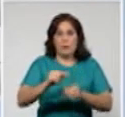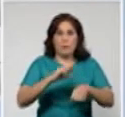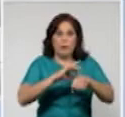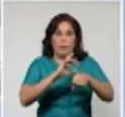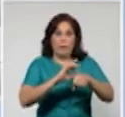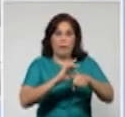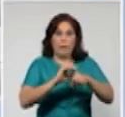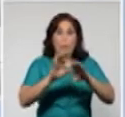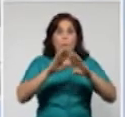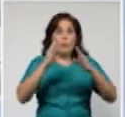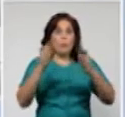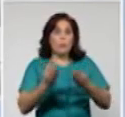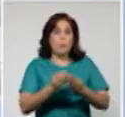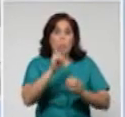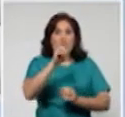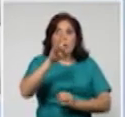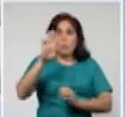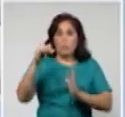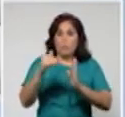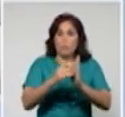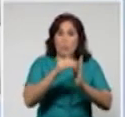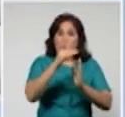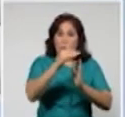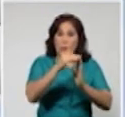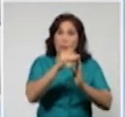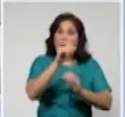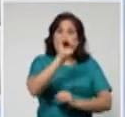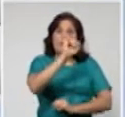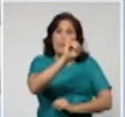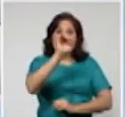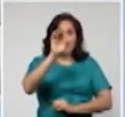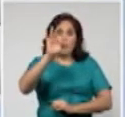countries. Yesterday,